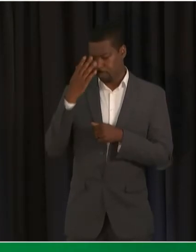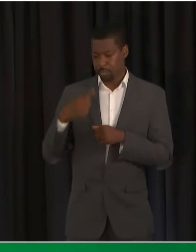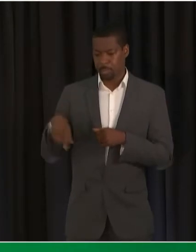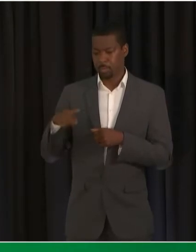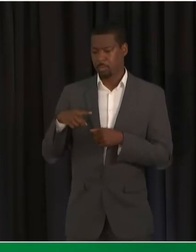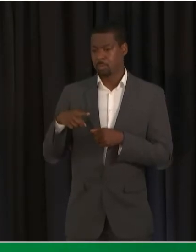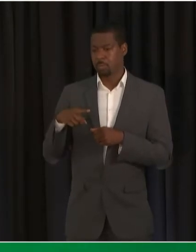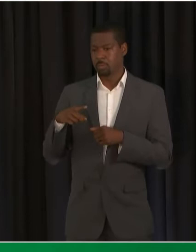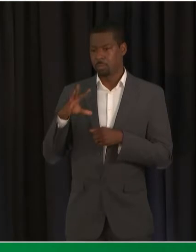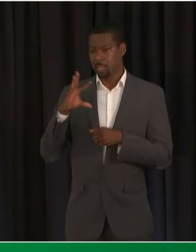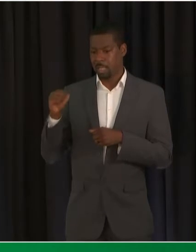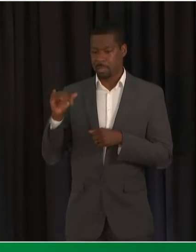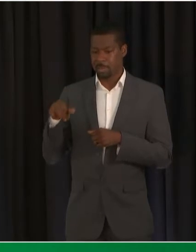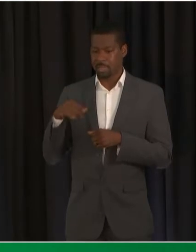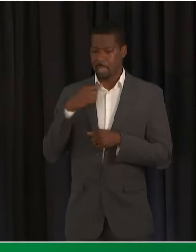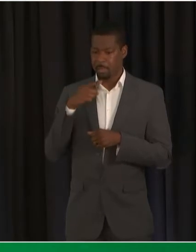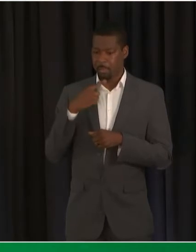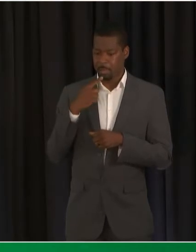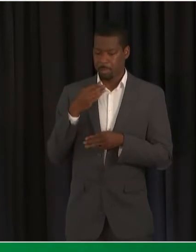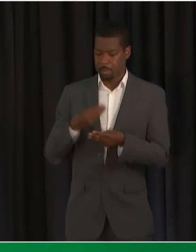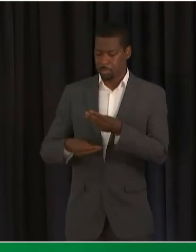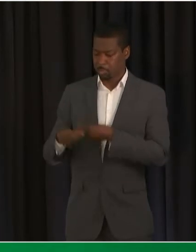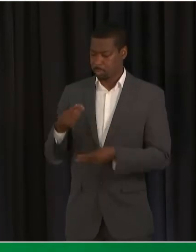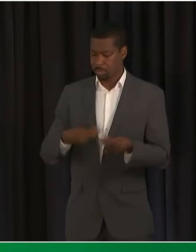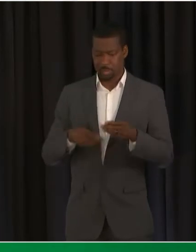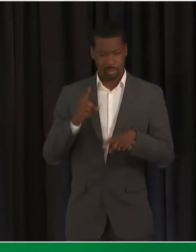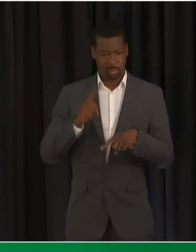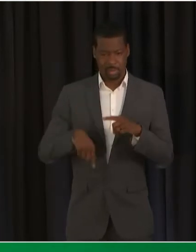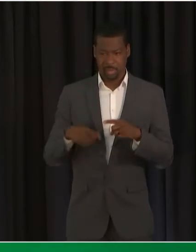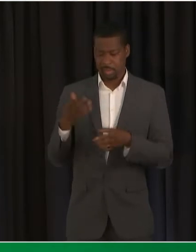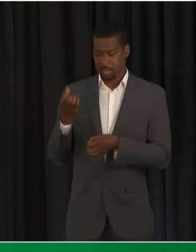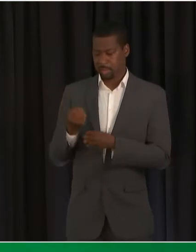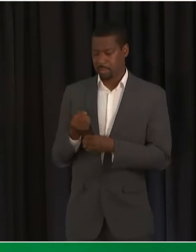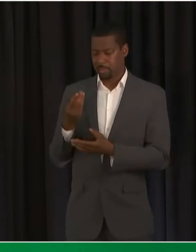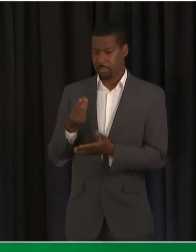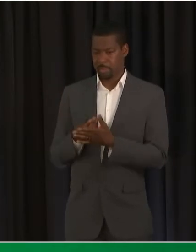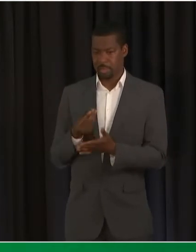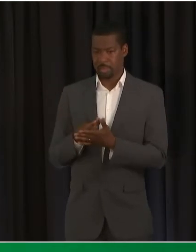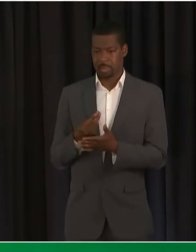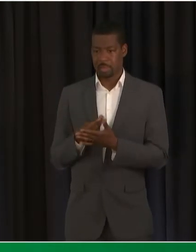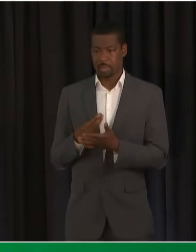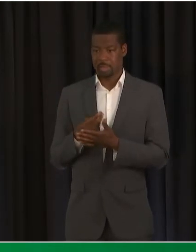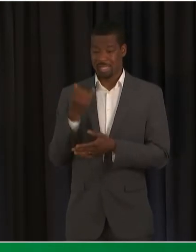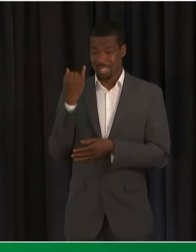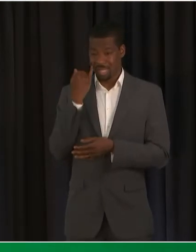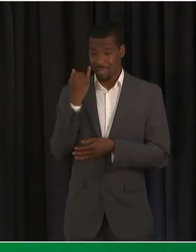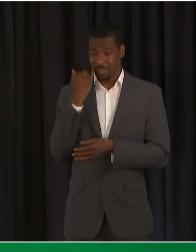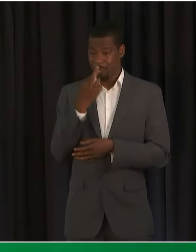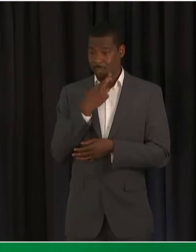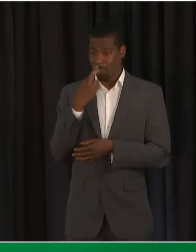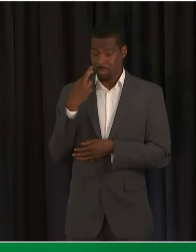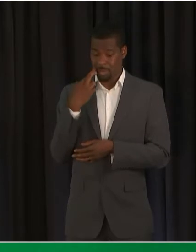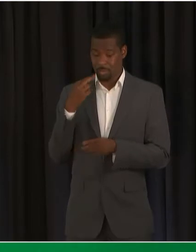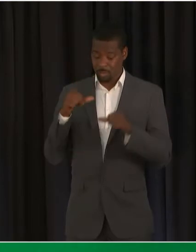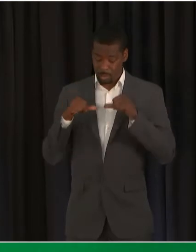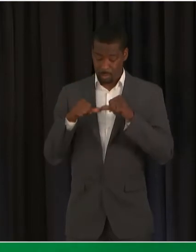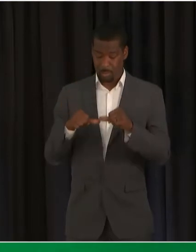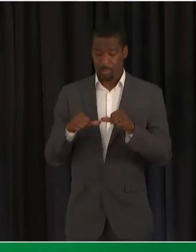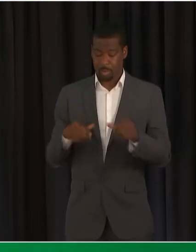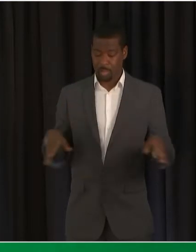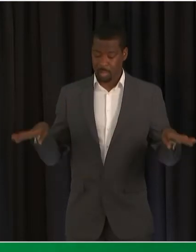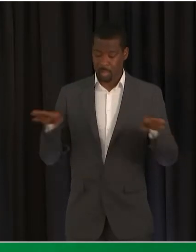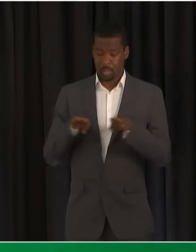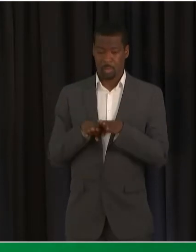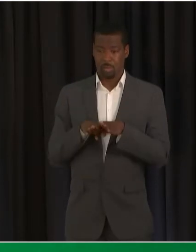the publicly traded companies are not supposed to get funds from this program. If the restaurant has been permanently